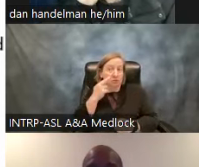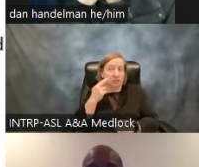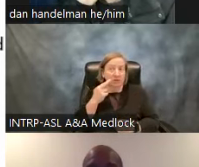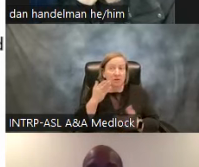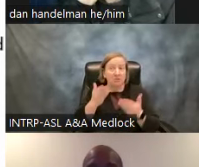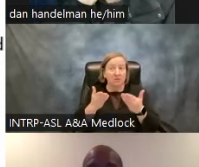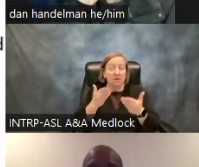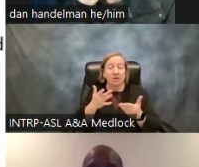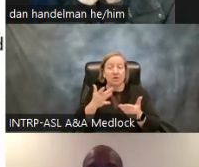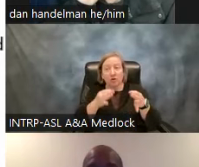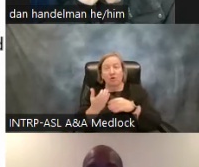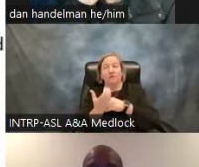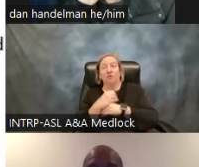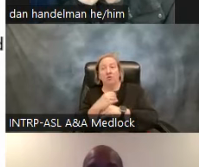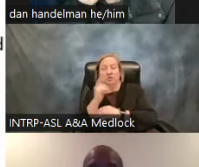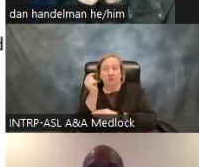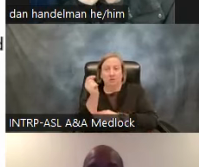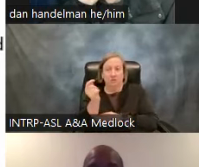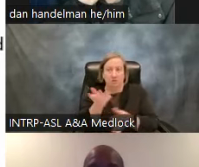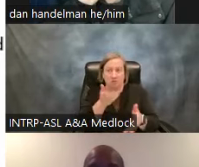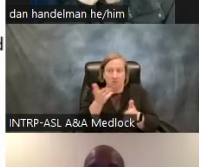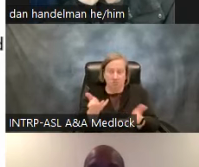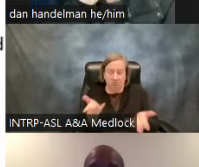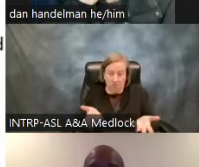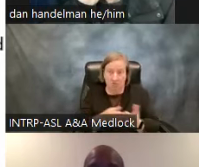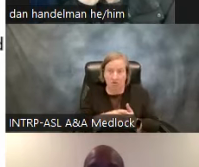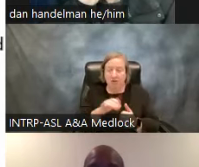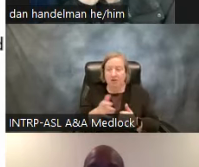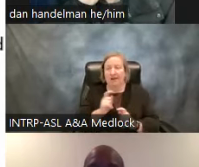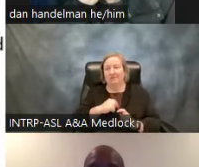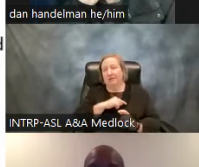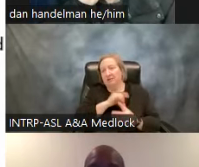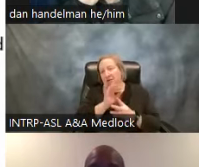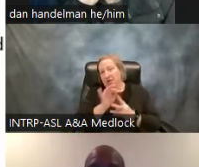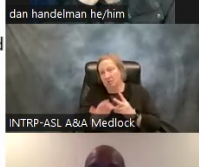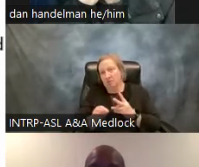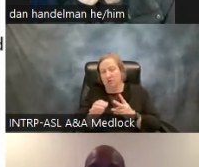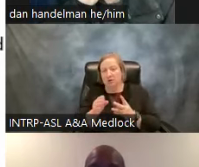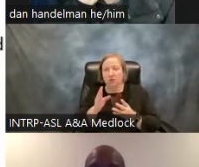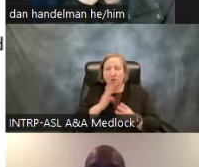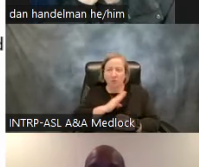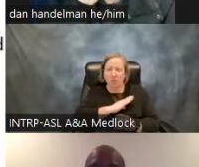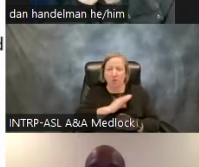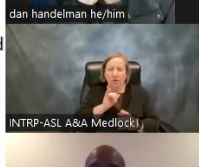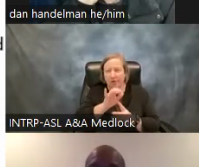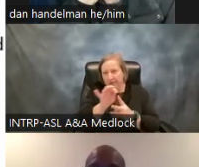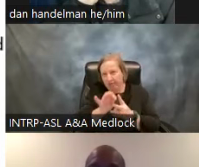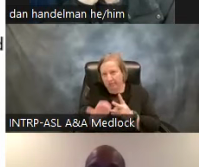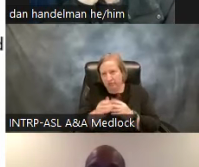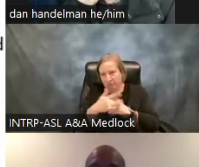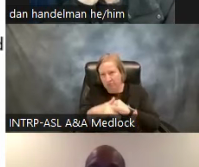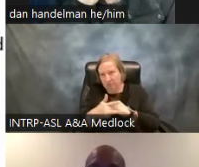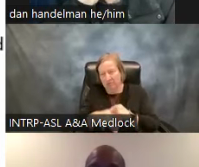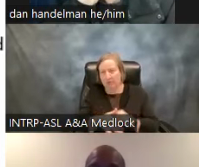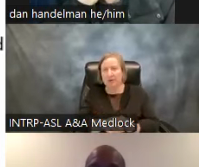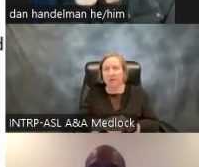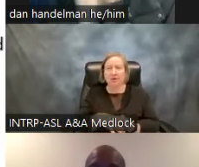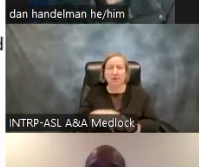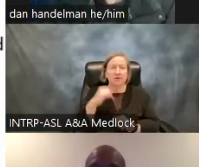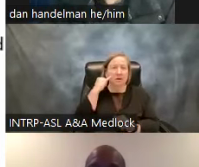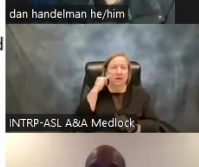be compelled by the court to testify. So that gives us that option, or the board that option, if